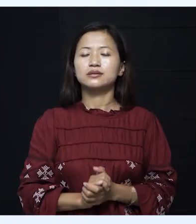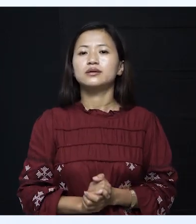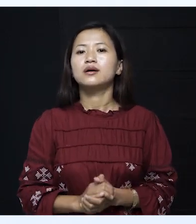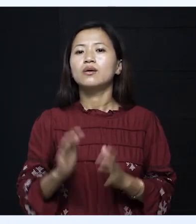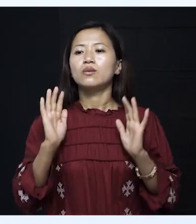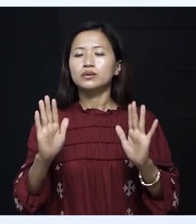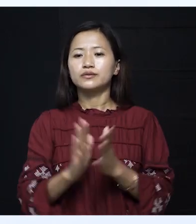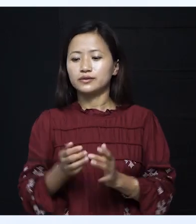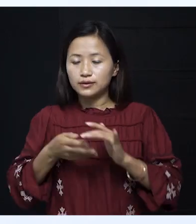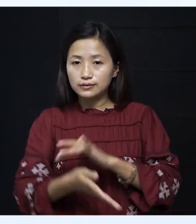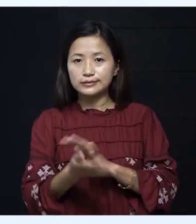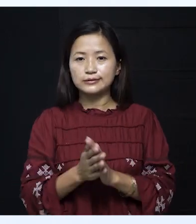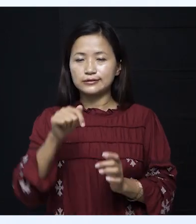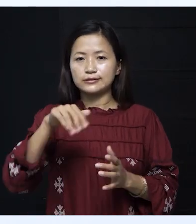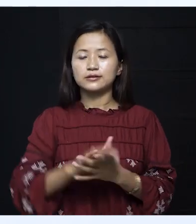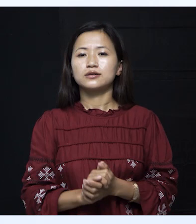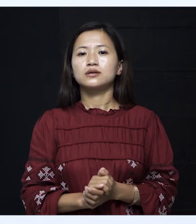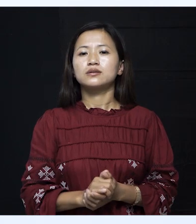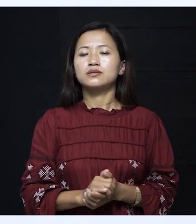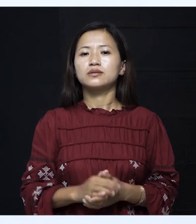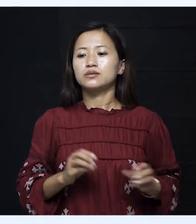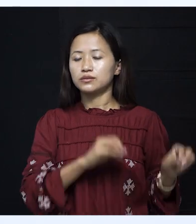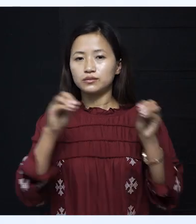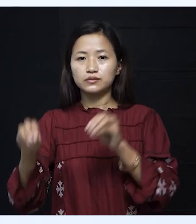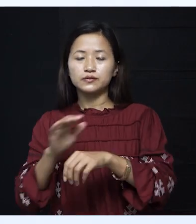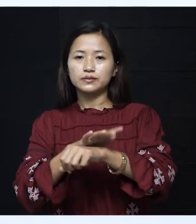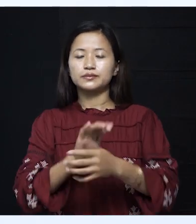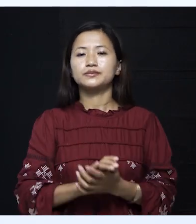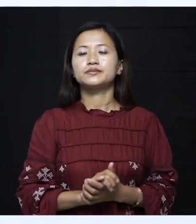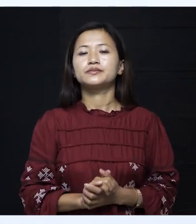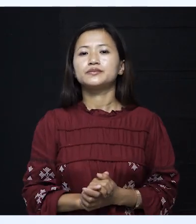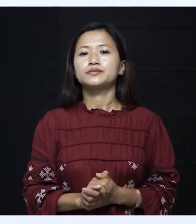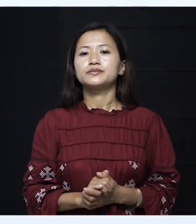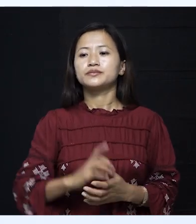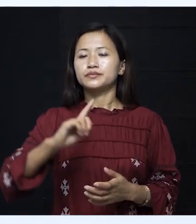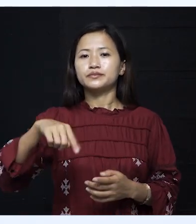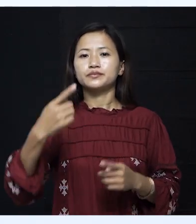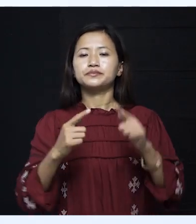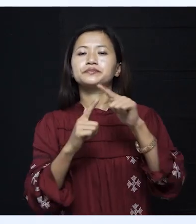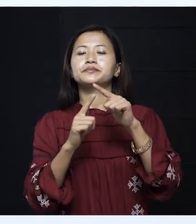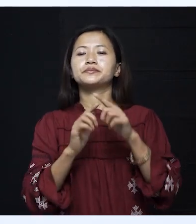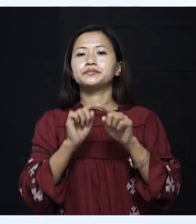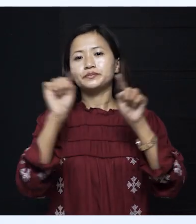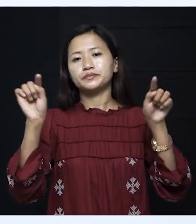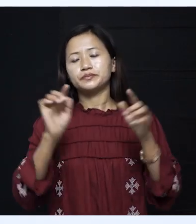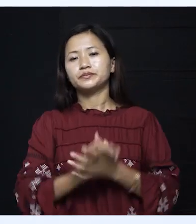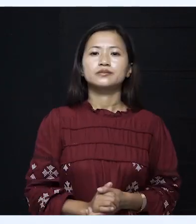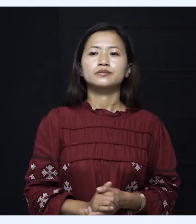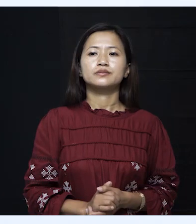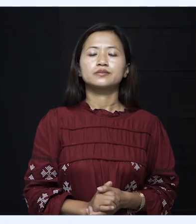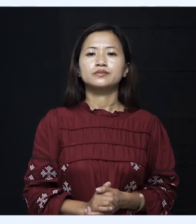that's what we have here under this. And now we would move on to the next topic.